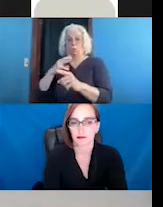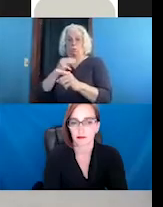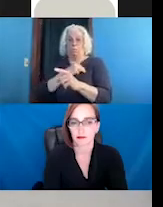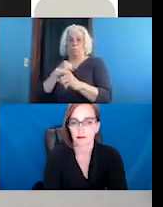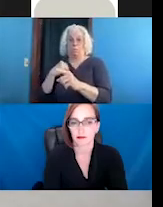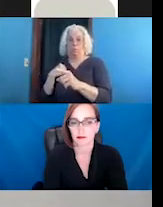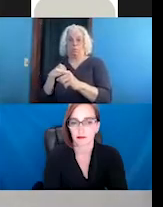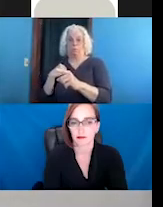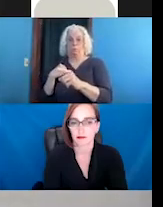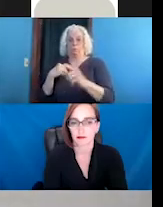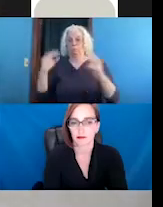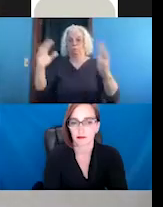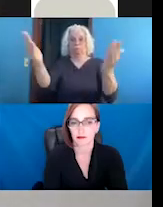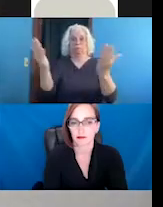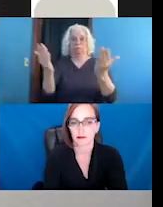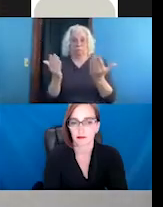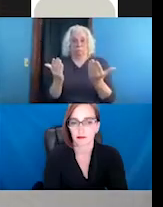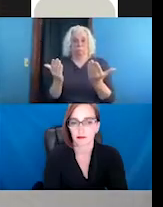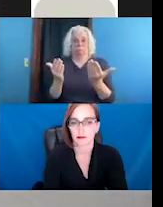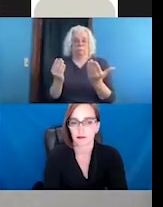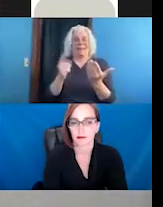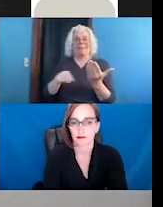use that just as our first cut